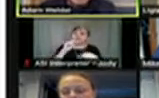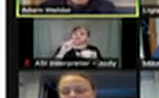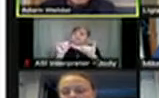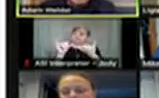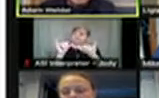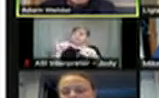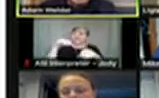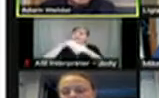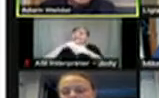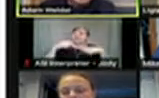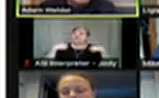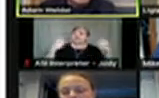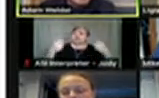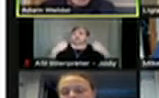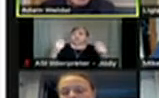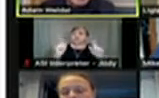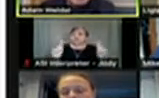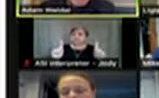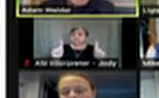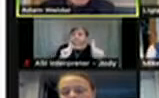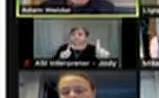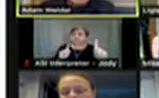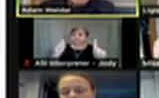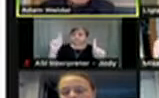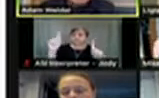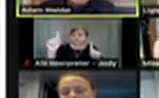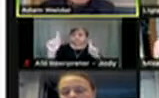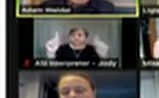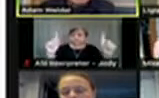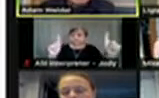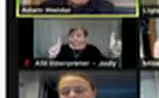we allowing them to do that unmasked?